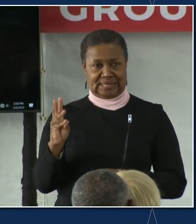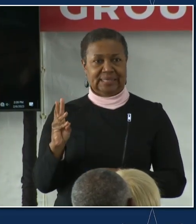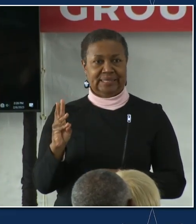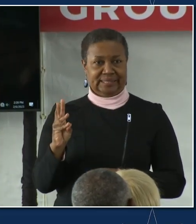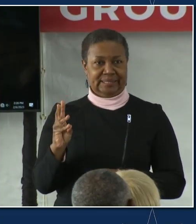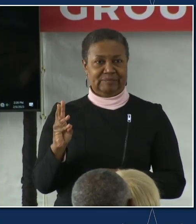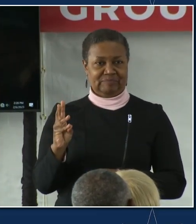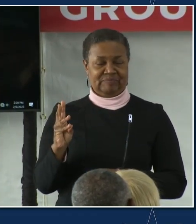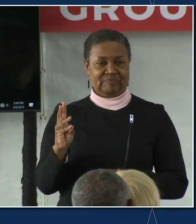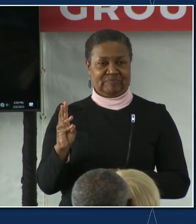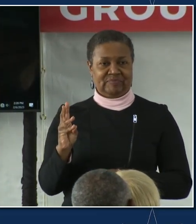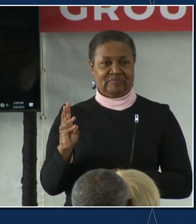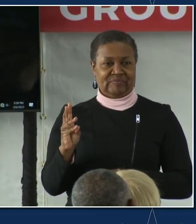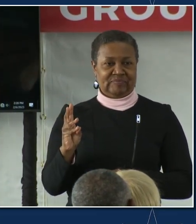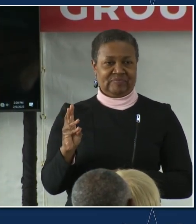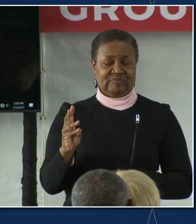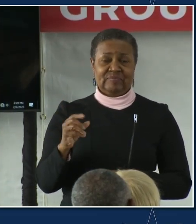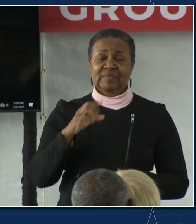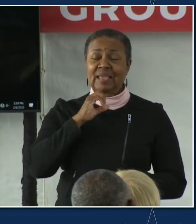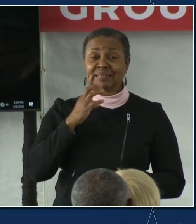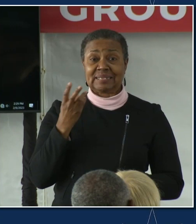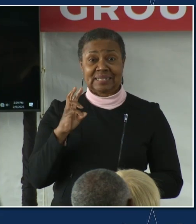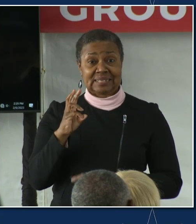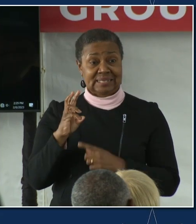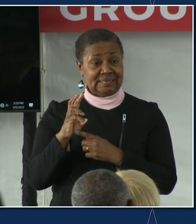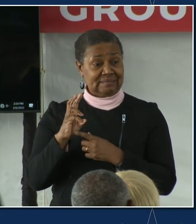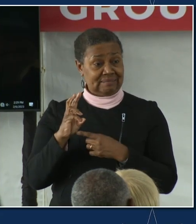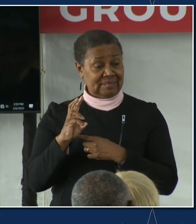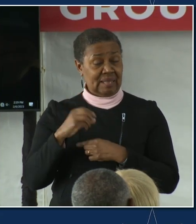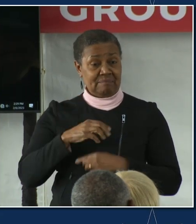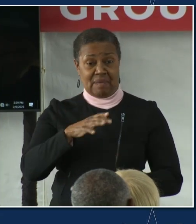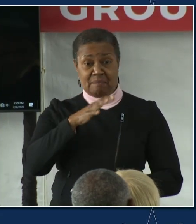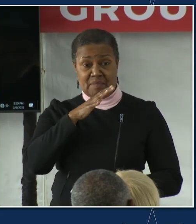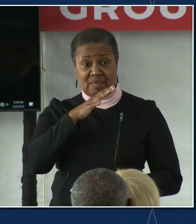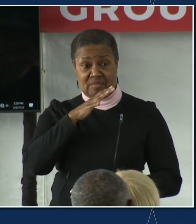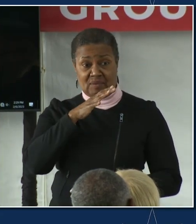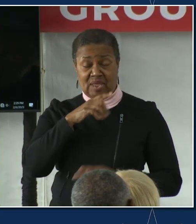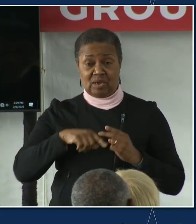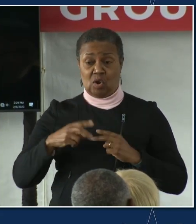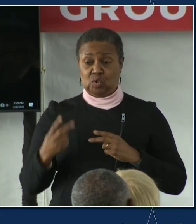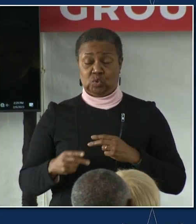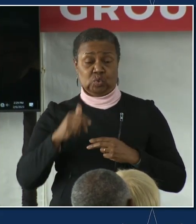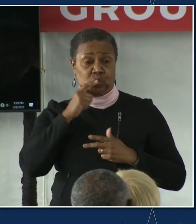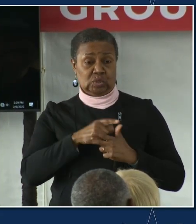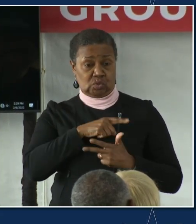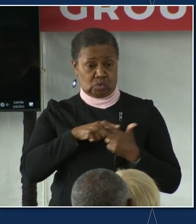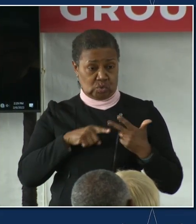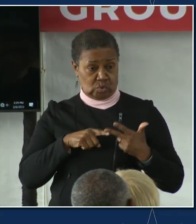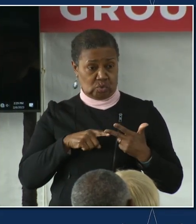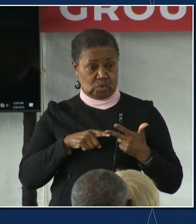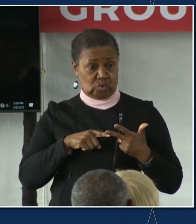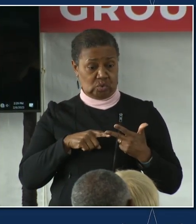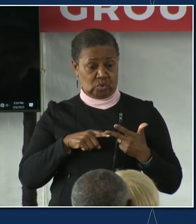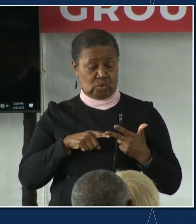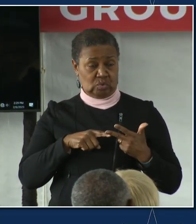old. When I was 16 years old, my mother and her two sisters